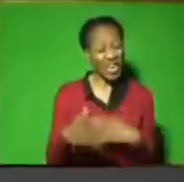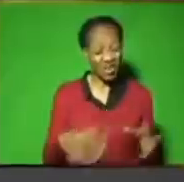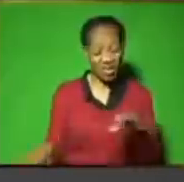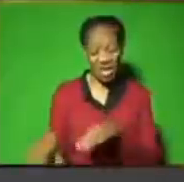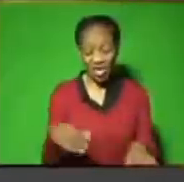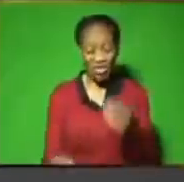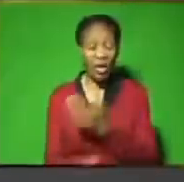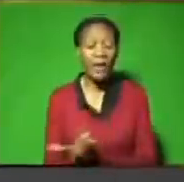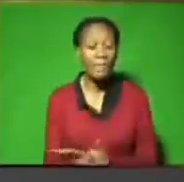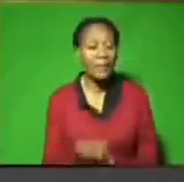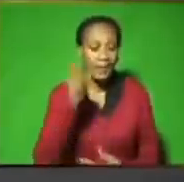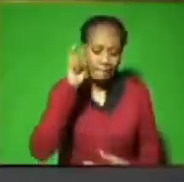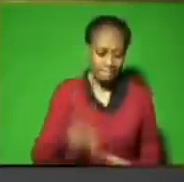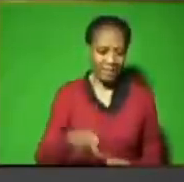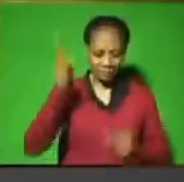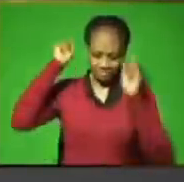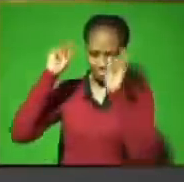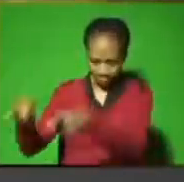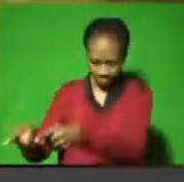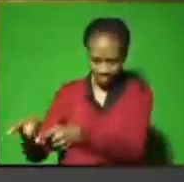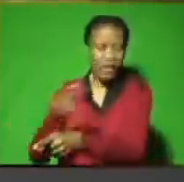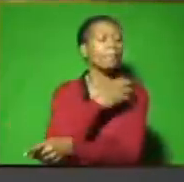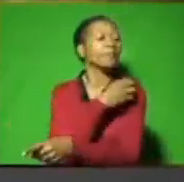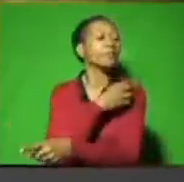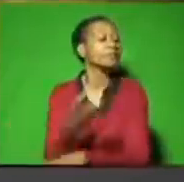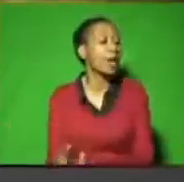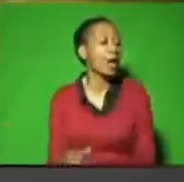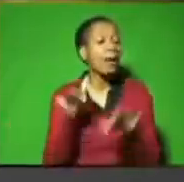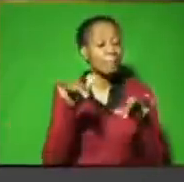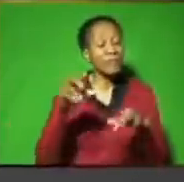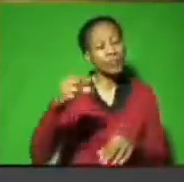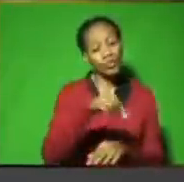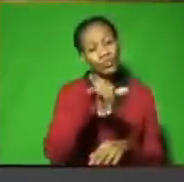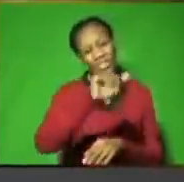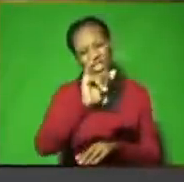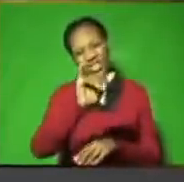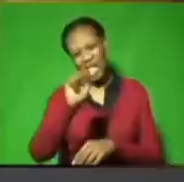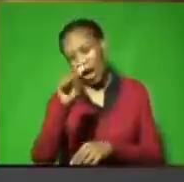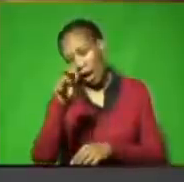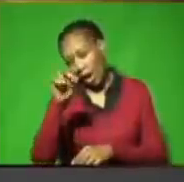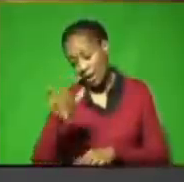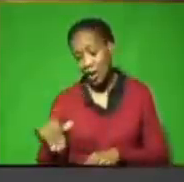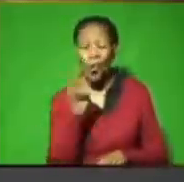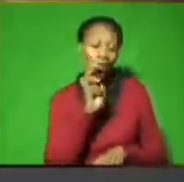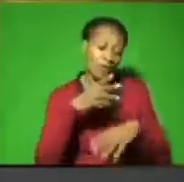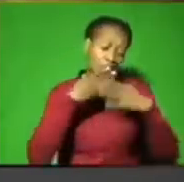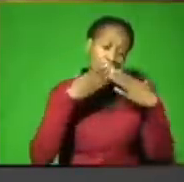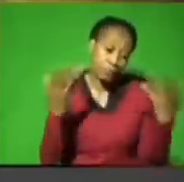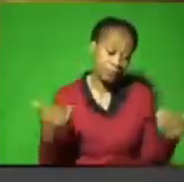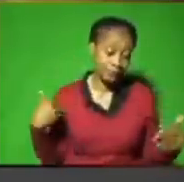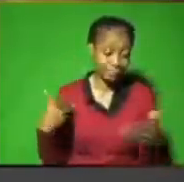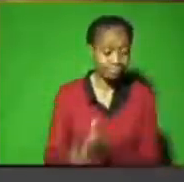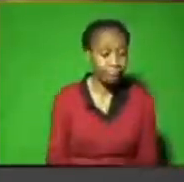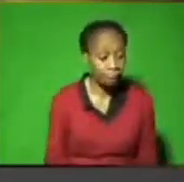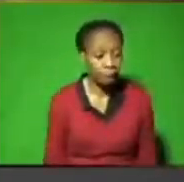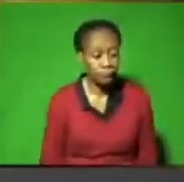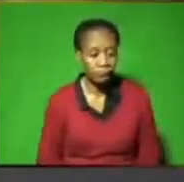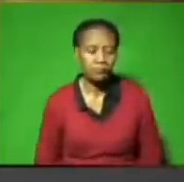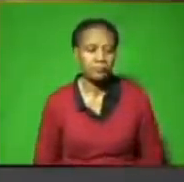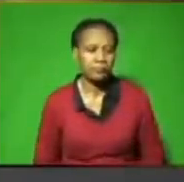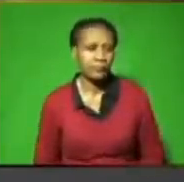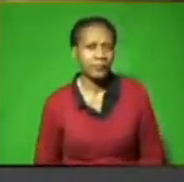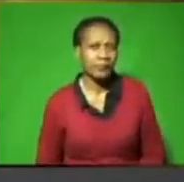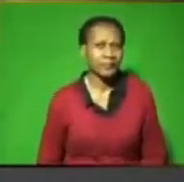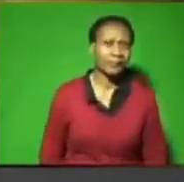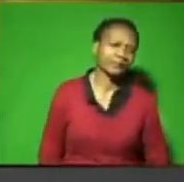was supposed to be on him because the people of Giyane don't have water. Banu ba Giyane